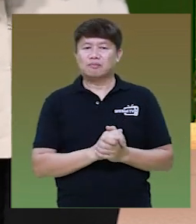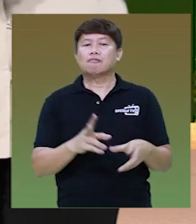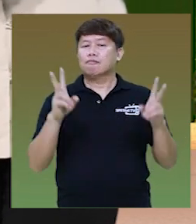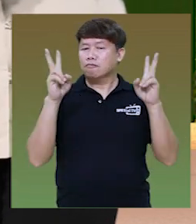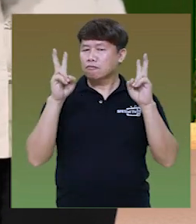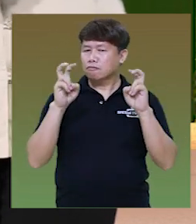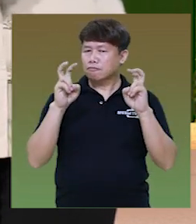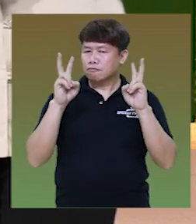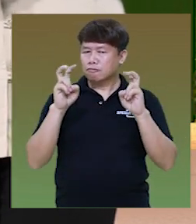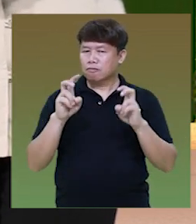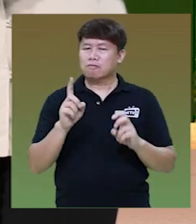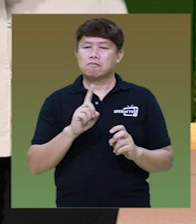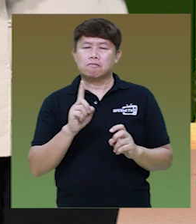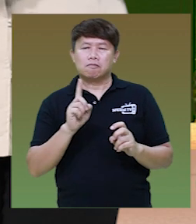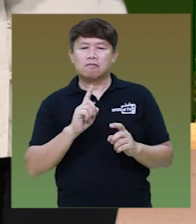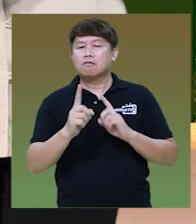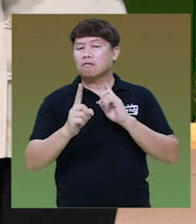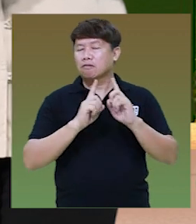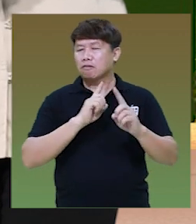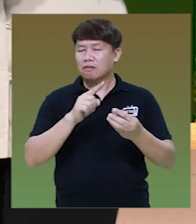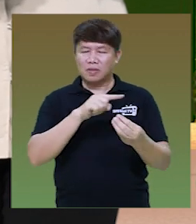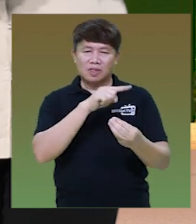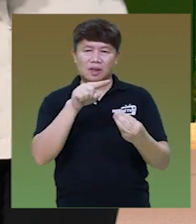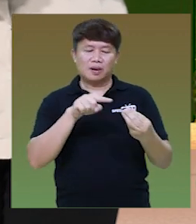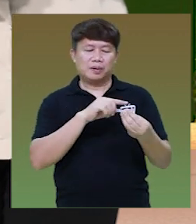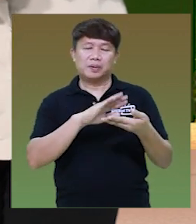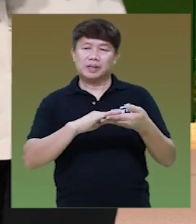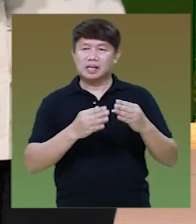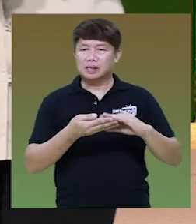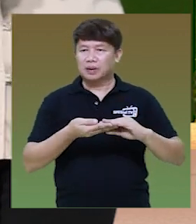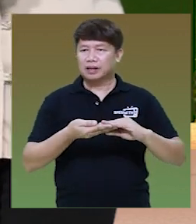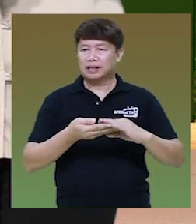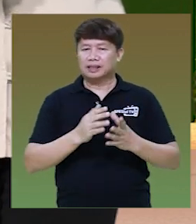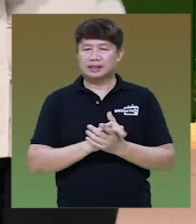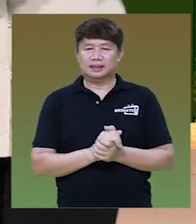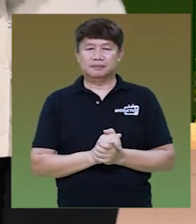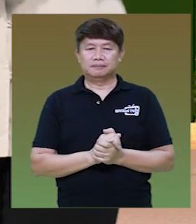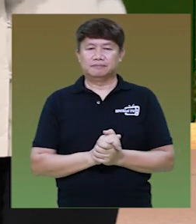The title is what being talked about in the story.